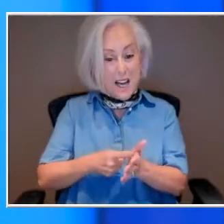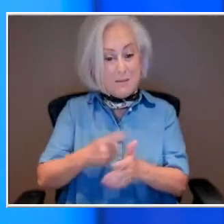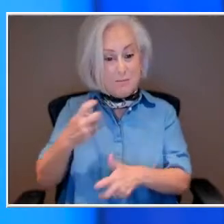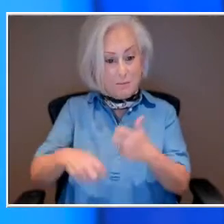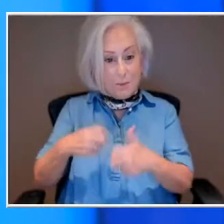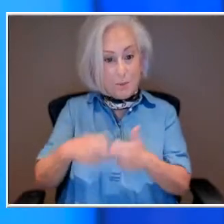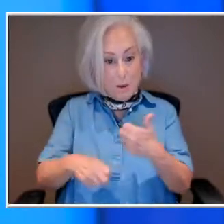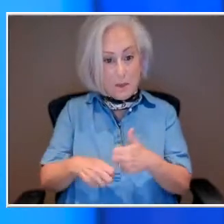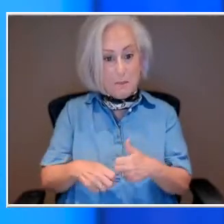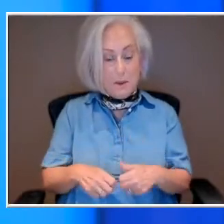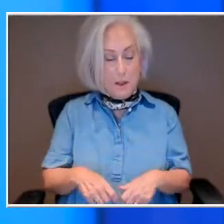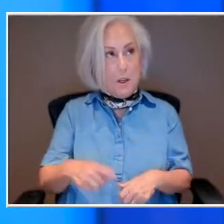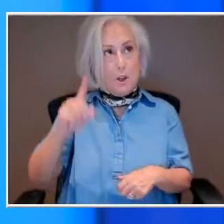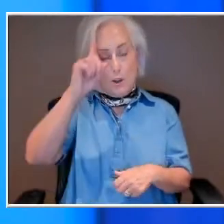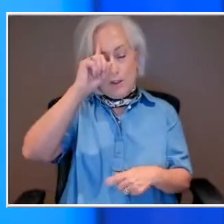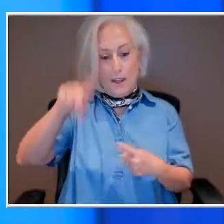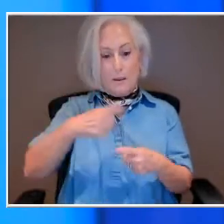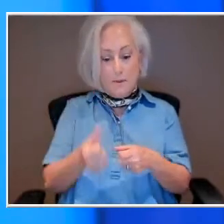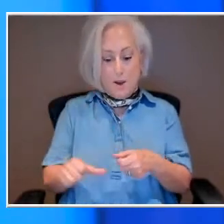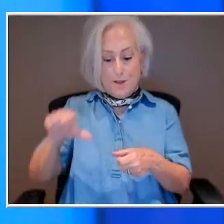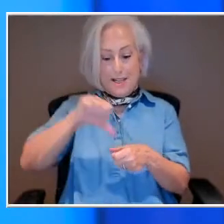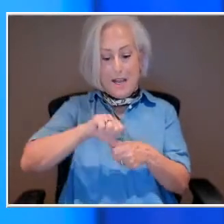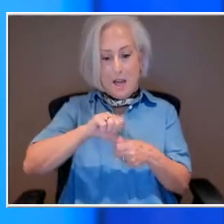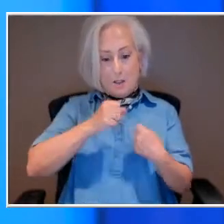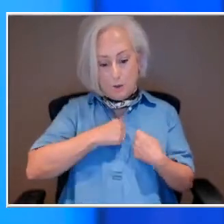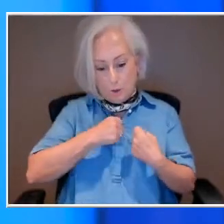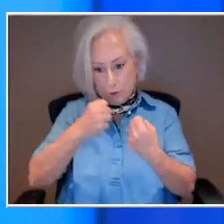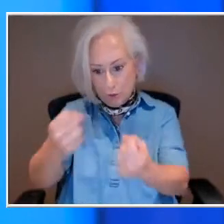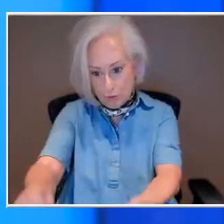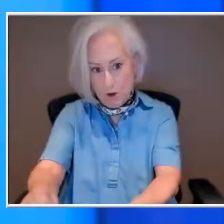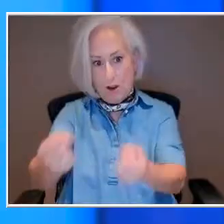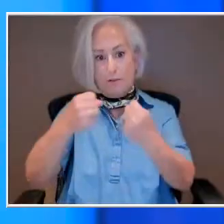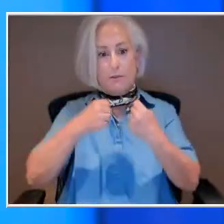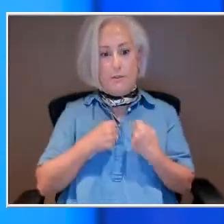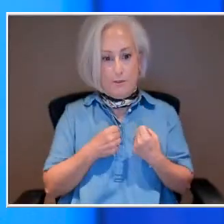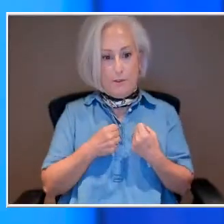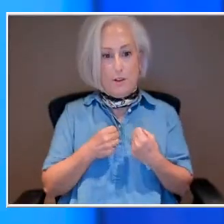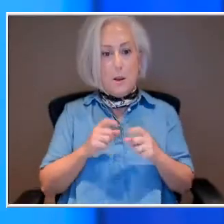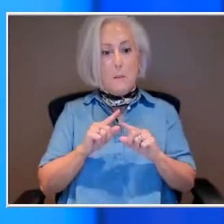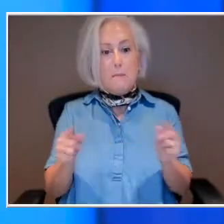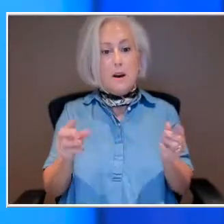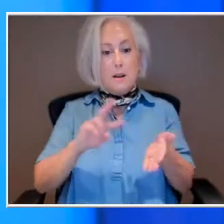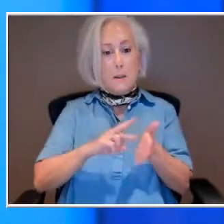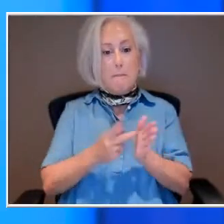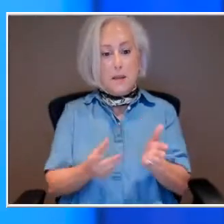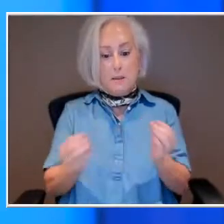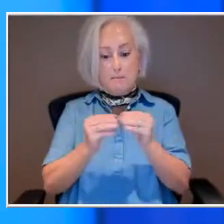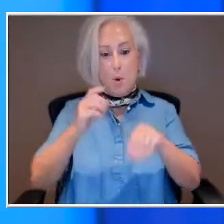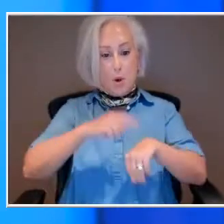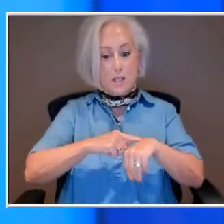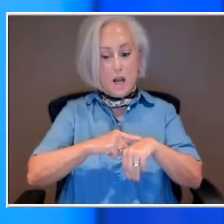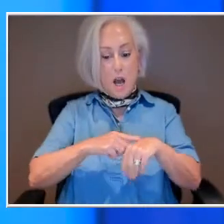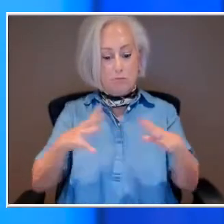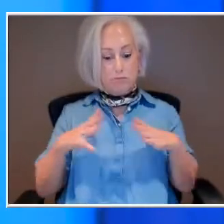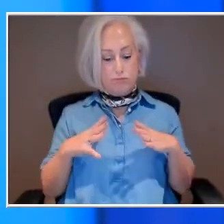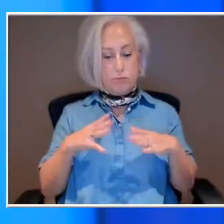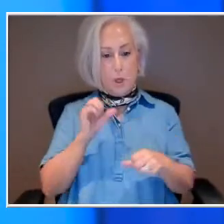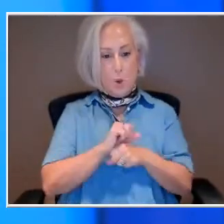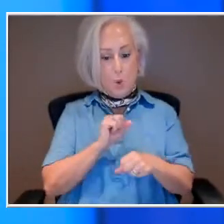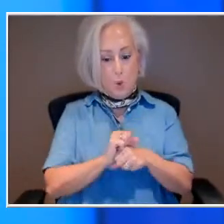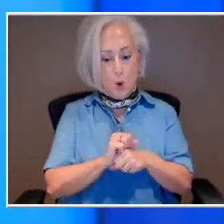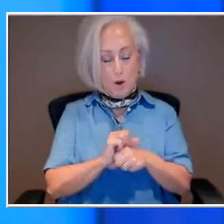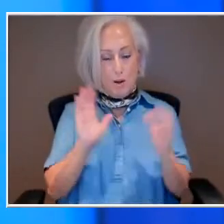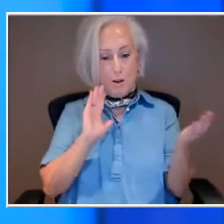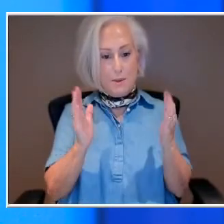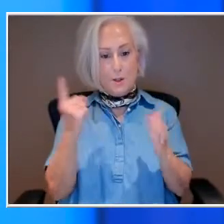that it takes to get here and the transportation, but also it is more time off work than somebody that lives in the metropolitan area that can still work a half a day and come